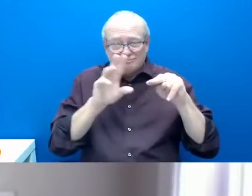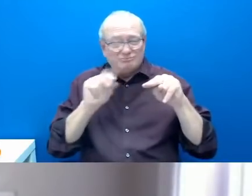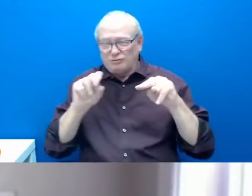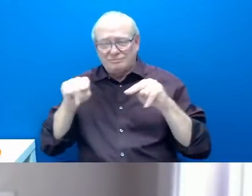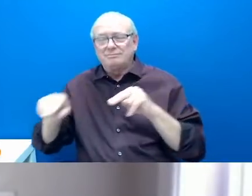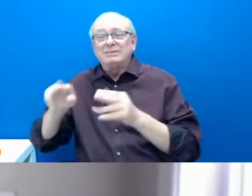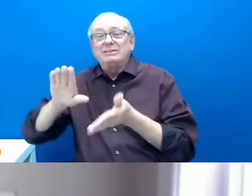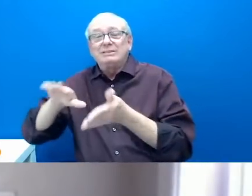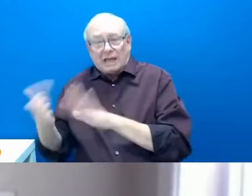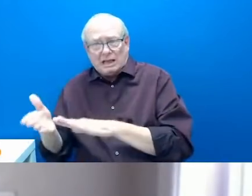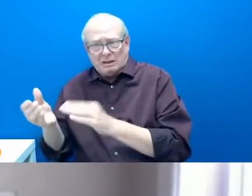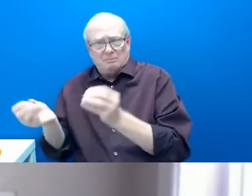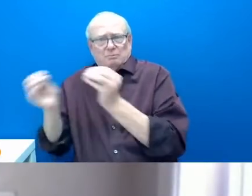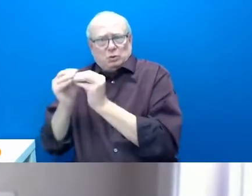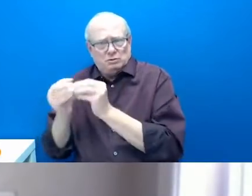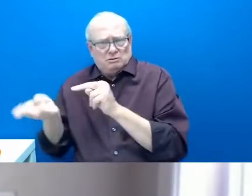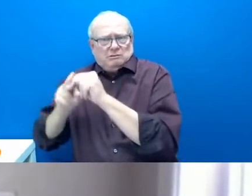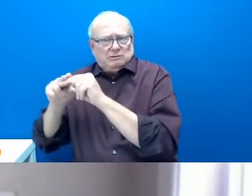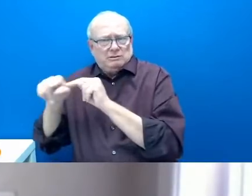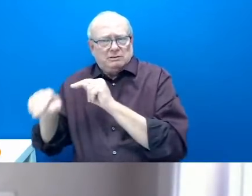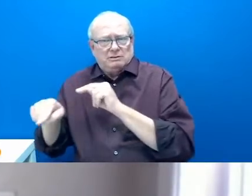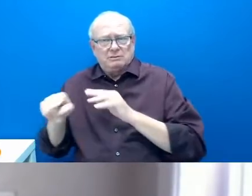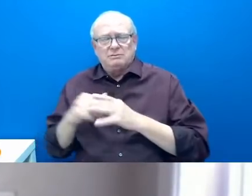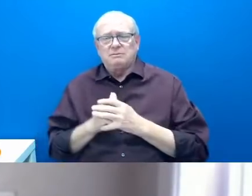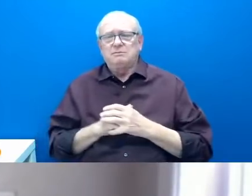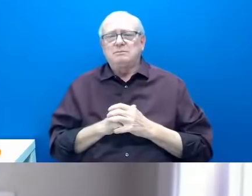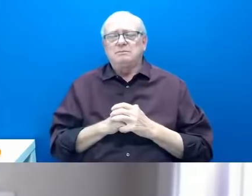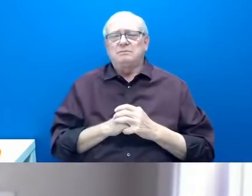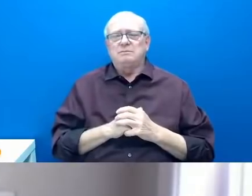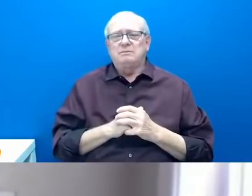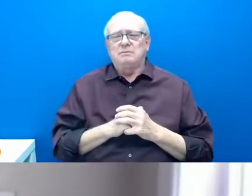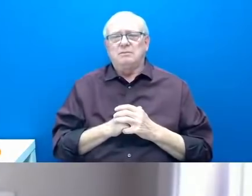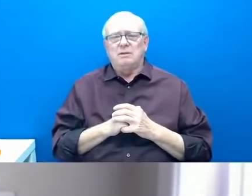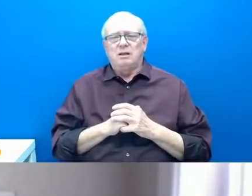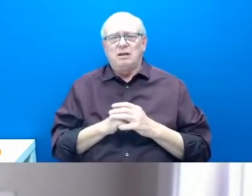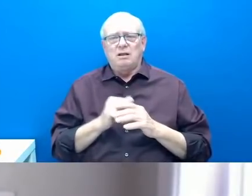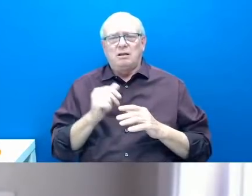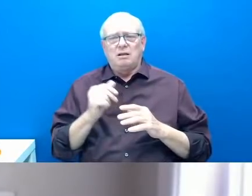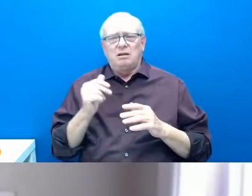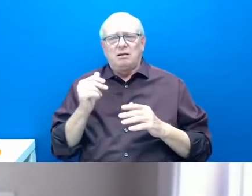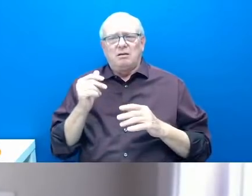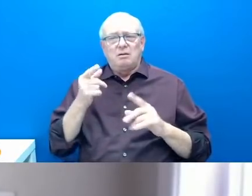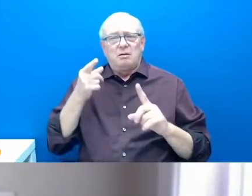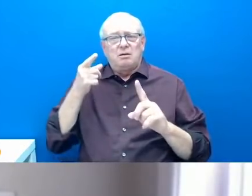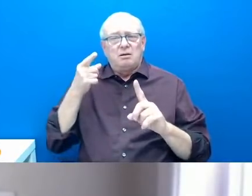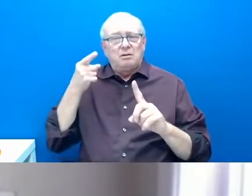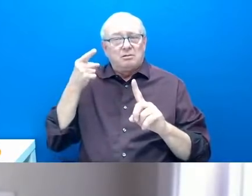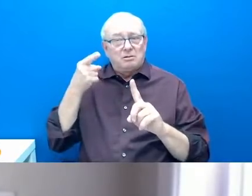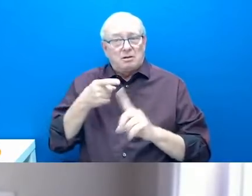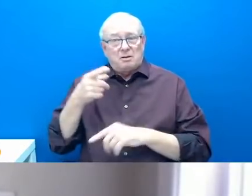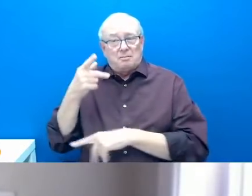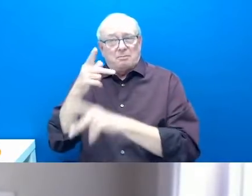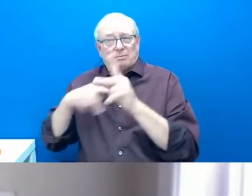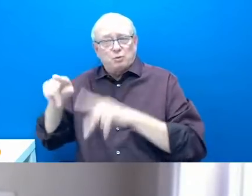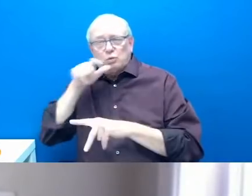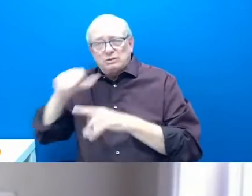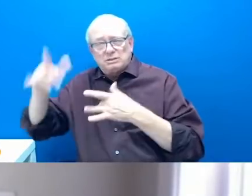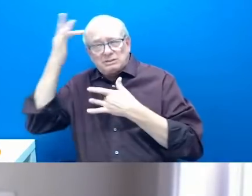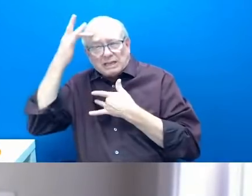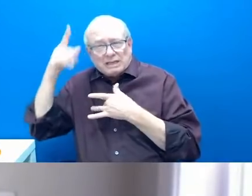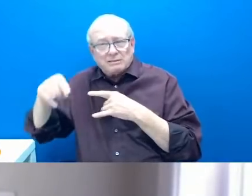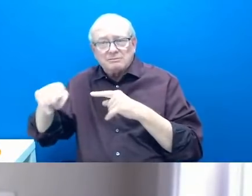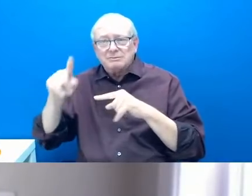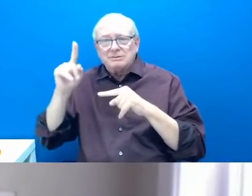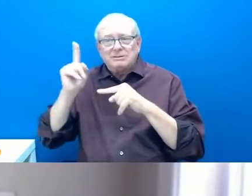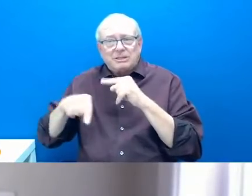here, but often what will happen is as patients are not considered to be eligible for upgrade